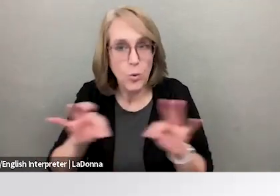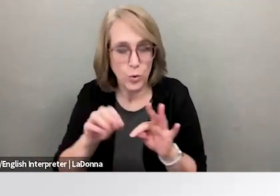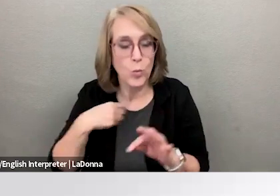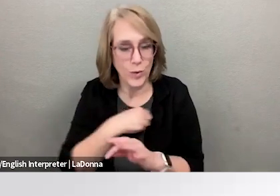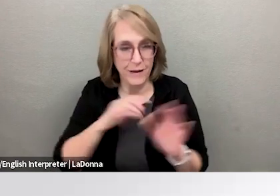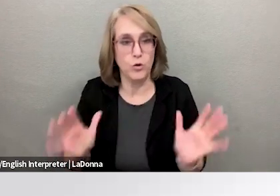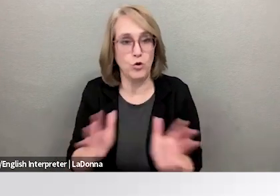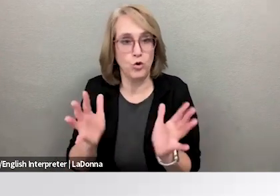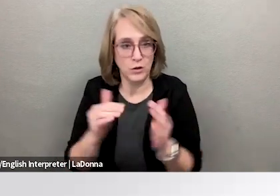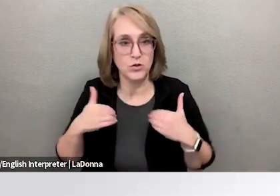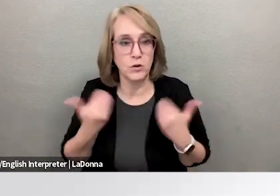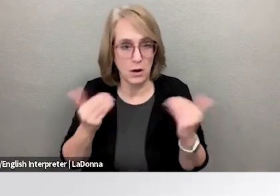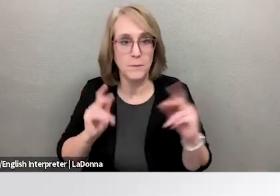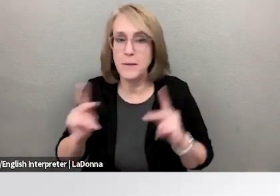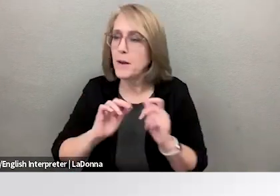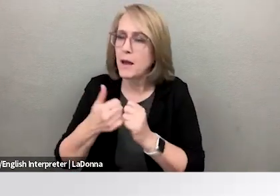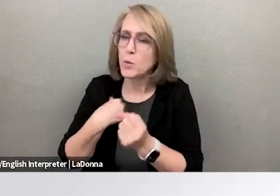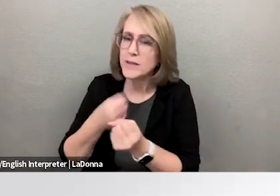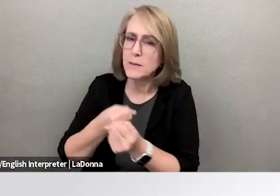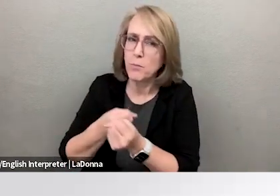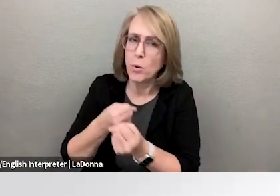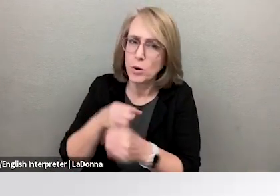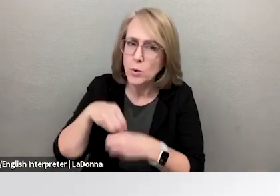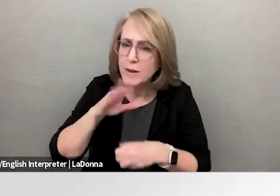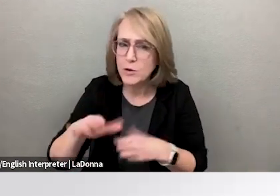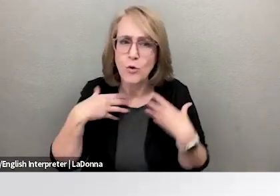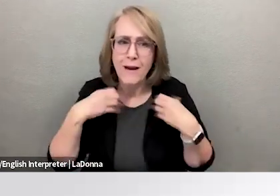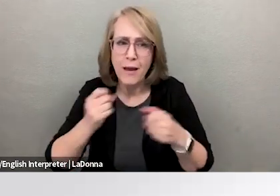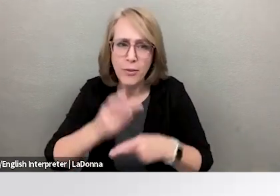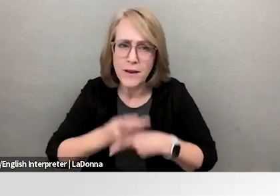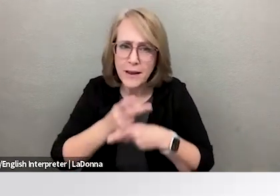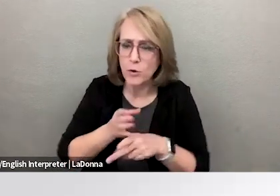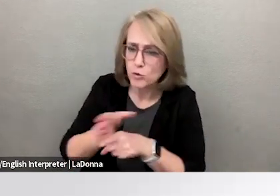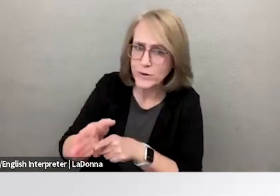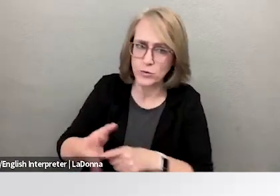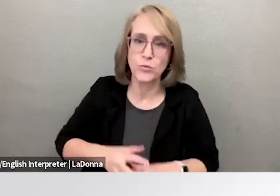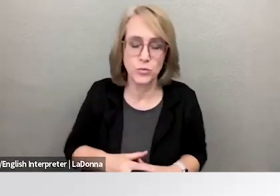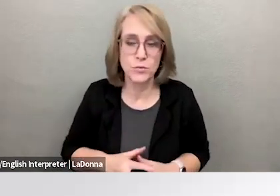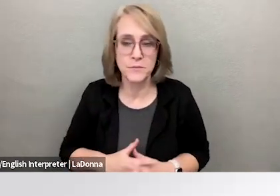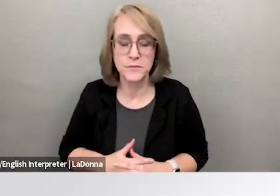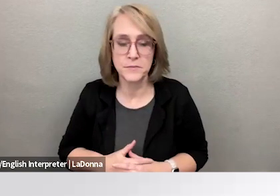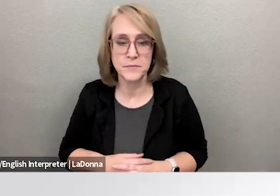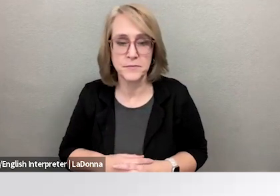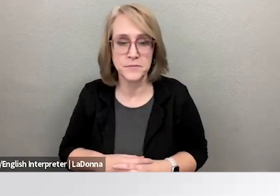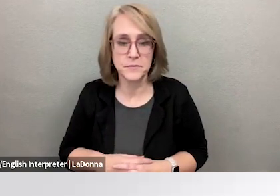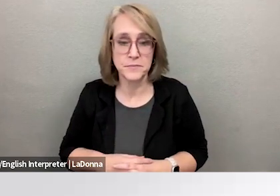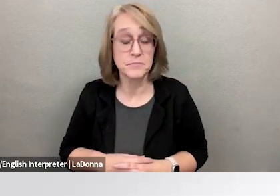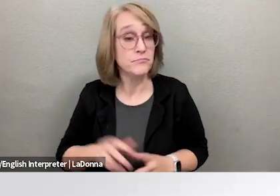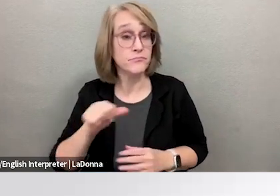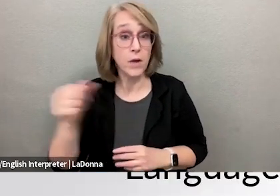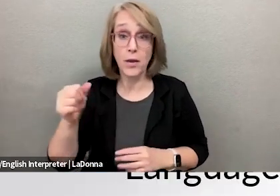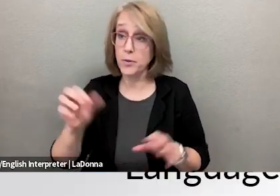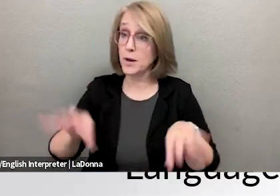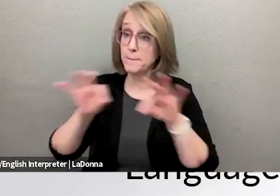career and, how do we support them through that process? Next, please. So another important concept has